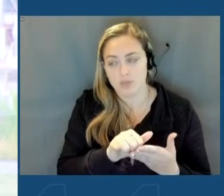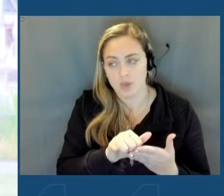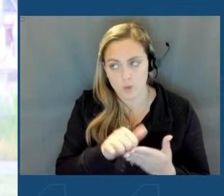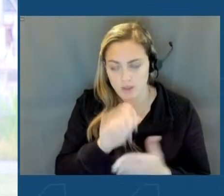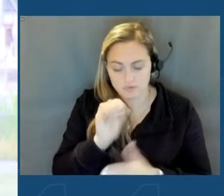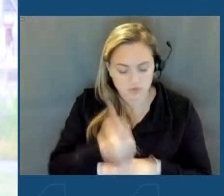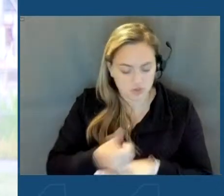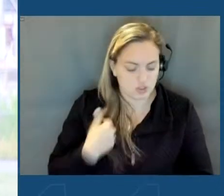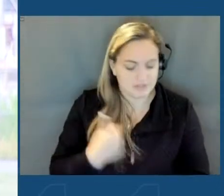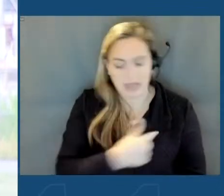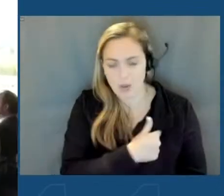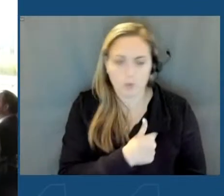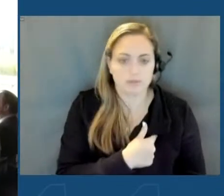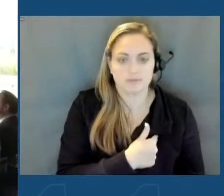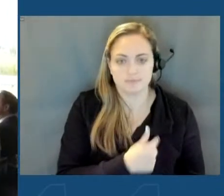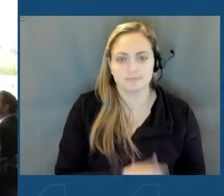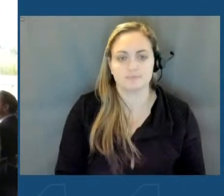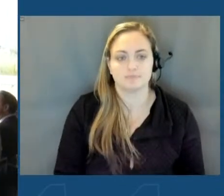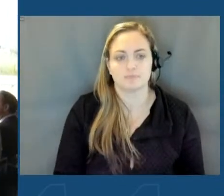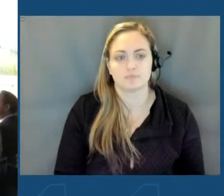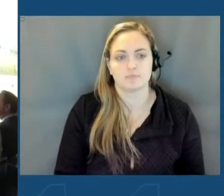as ours.